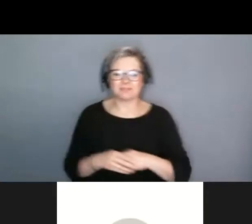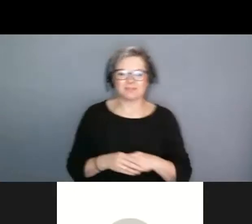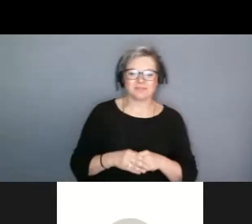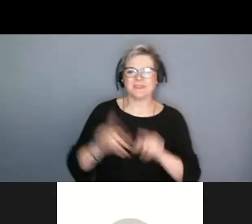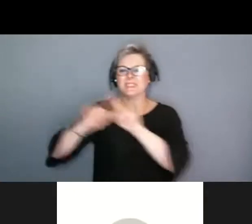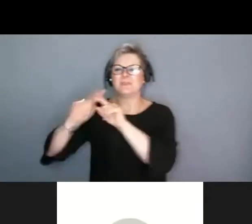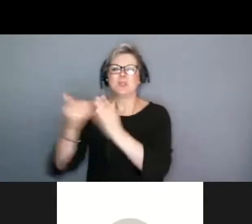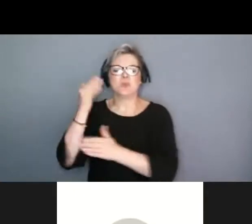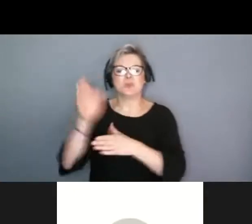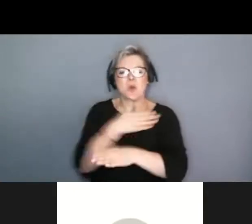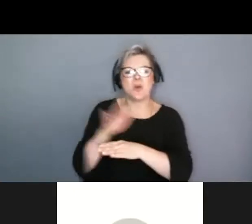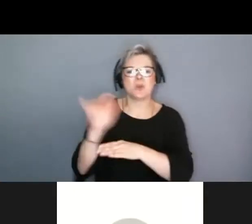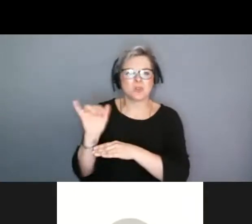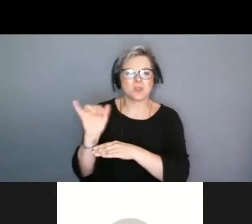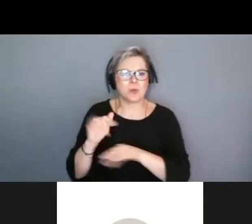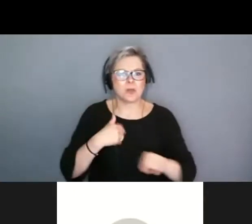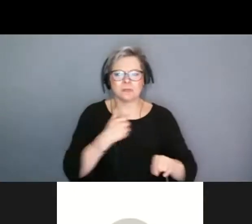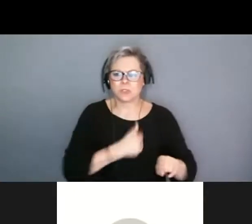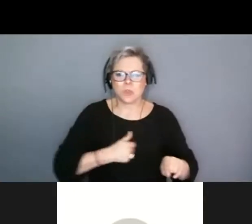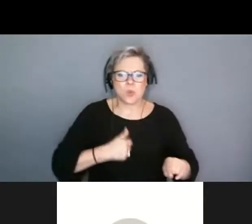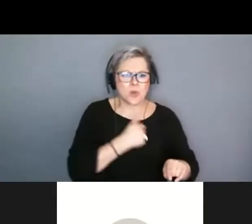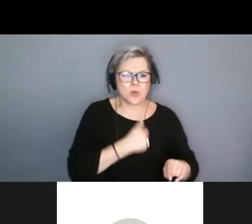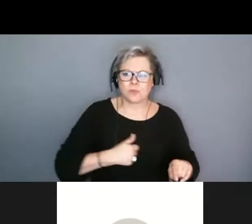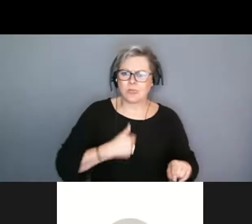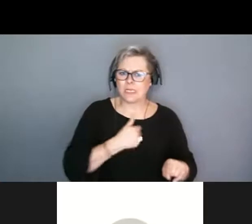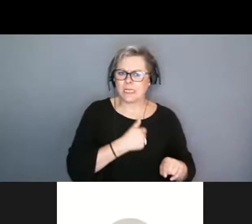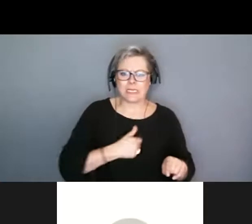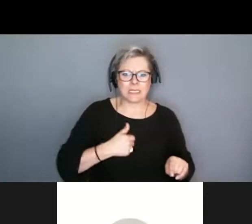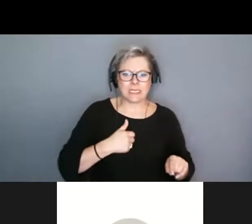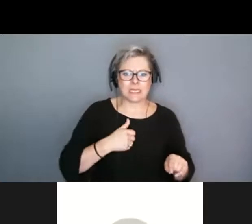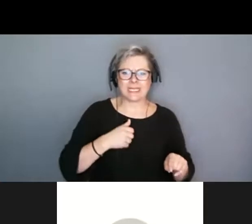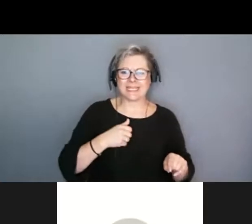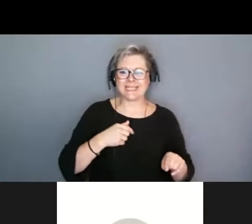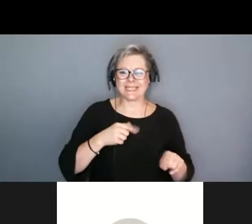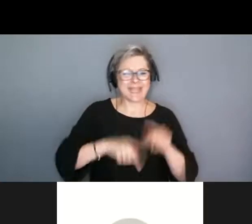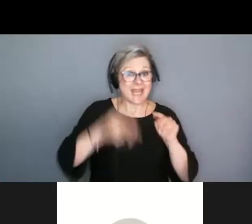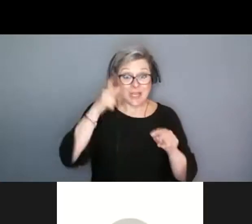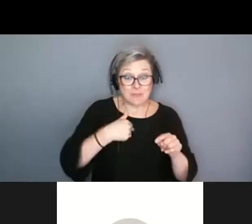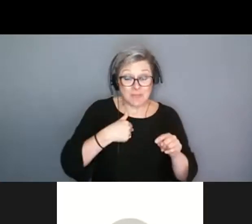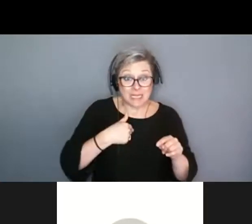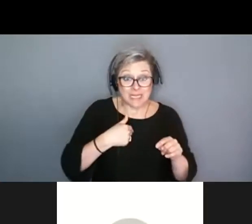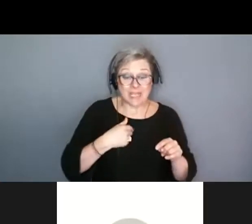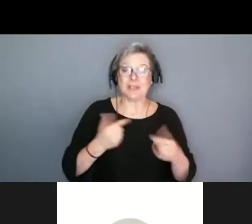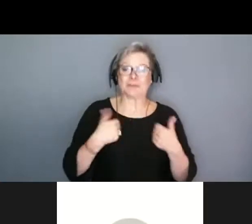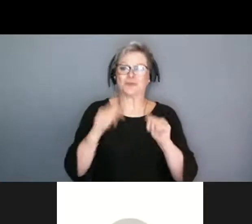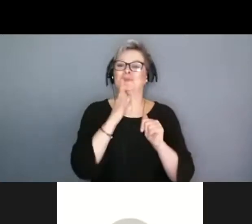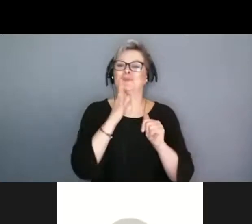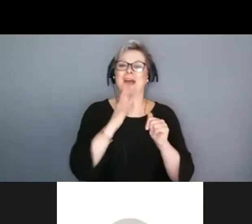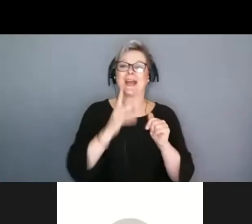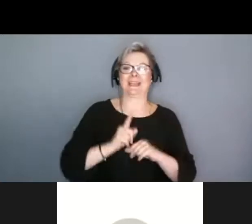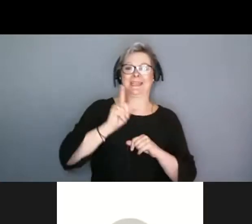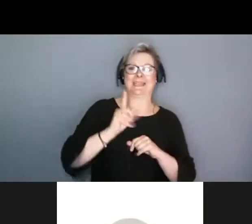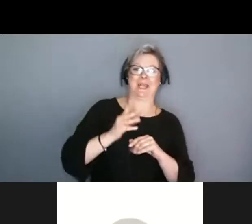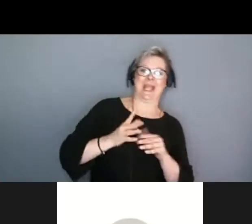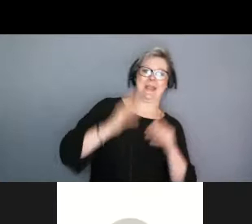ones. I'm sorry, I'm not apparently being heard very well. So I'll try to speak up. Let